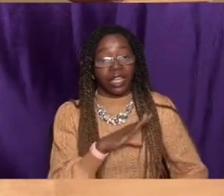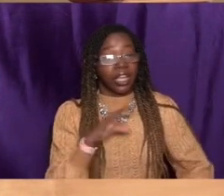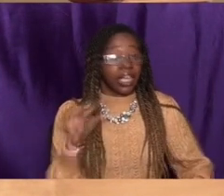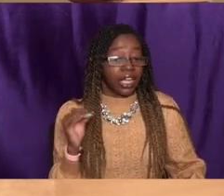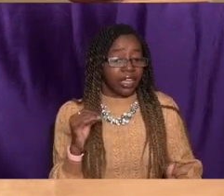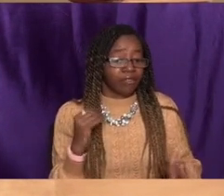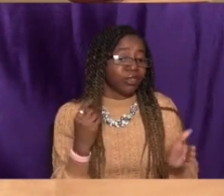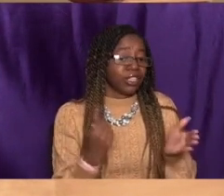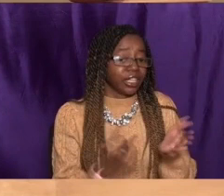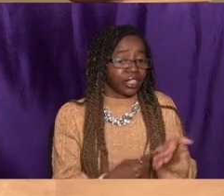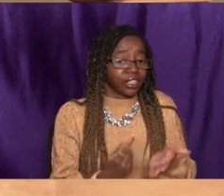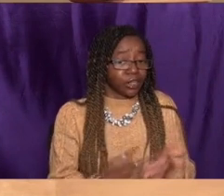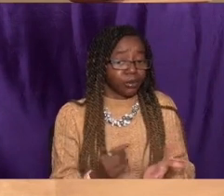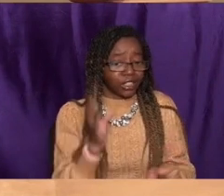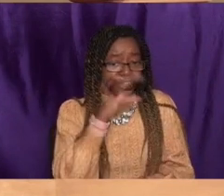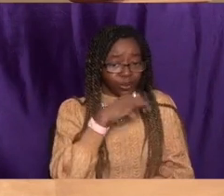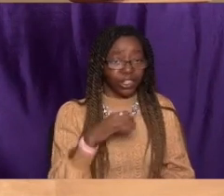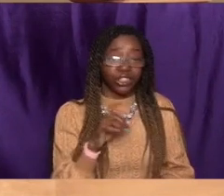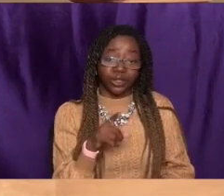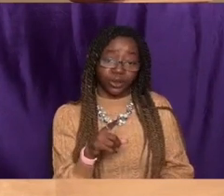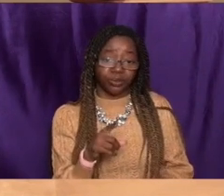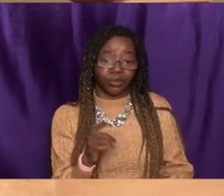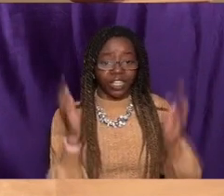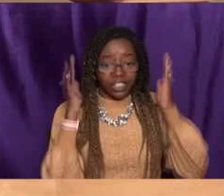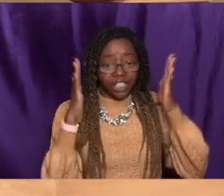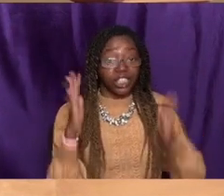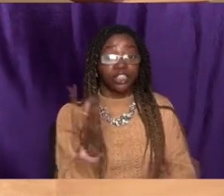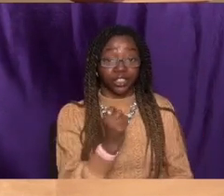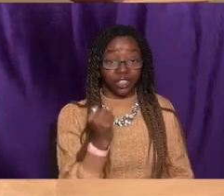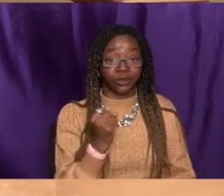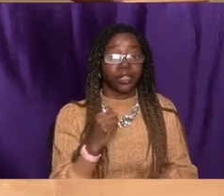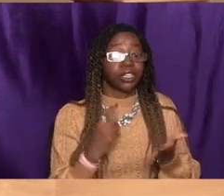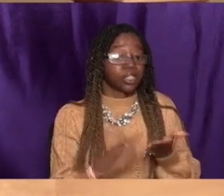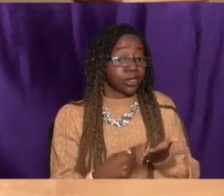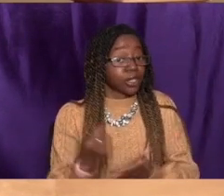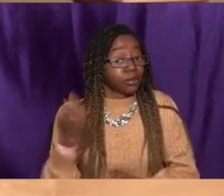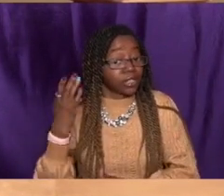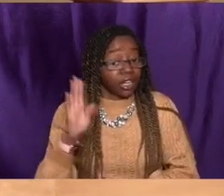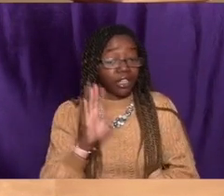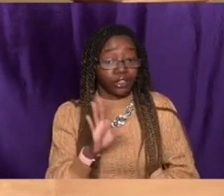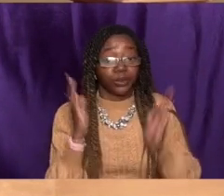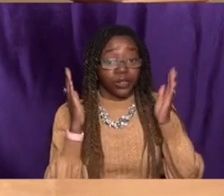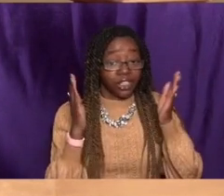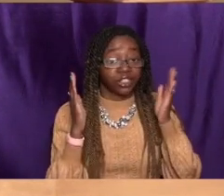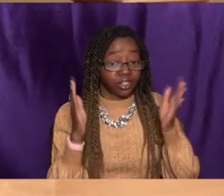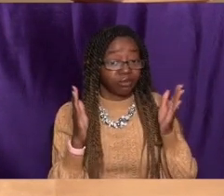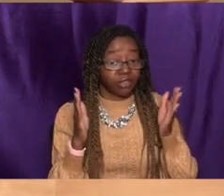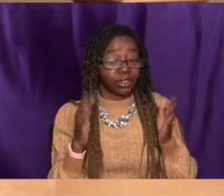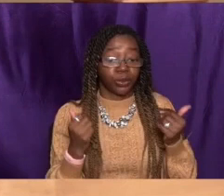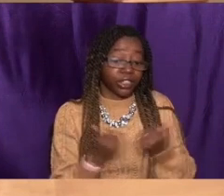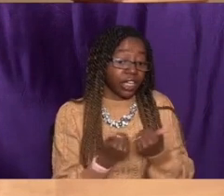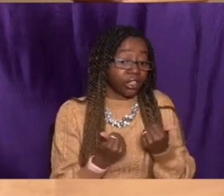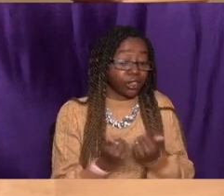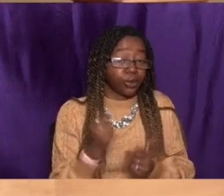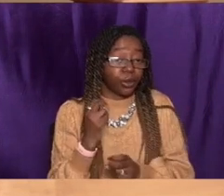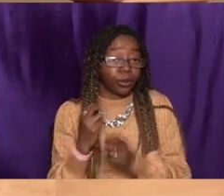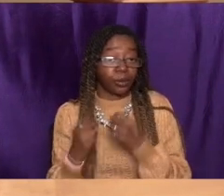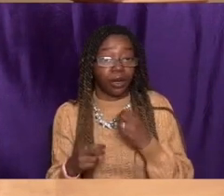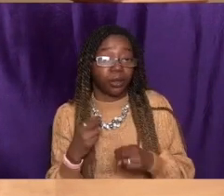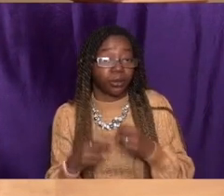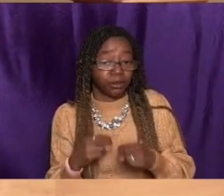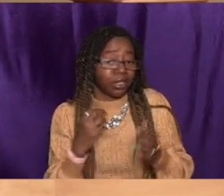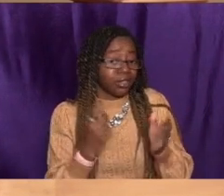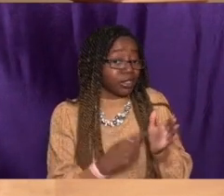does something to you? It's an attention getter. Sometimes God gets your attention through a challenge or a problem.